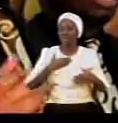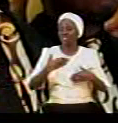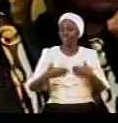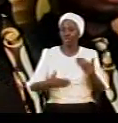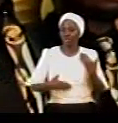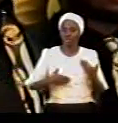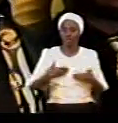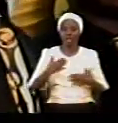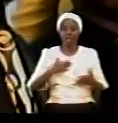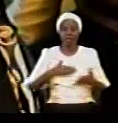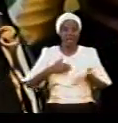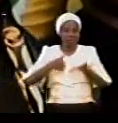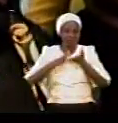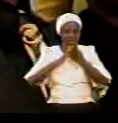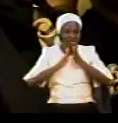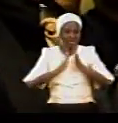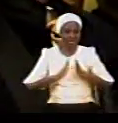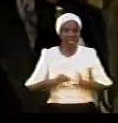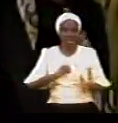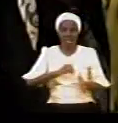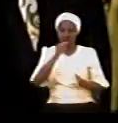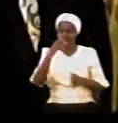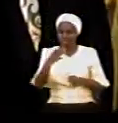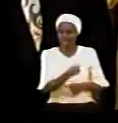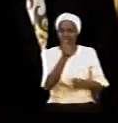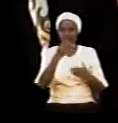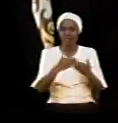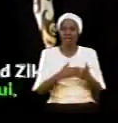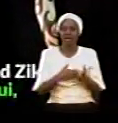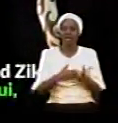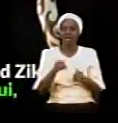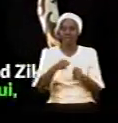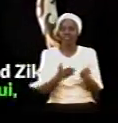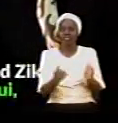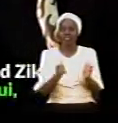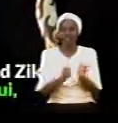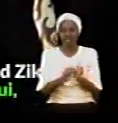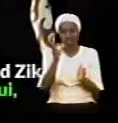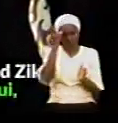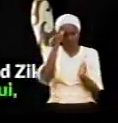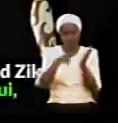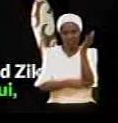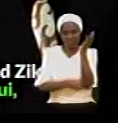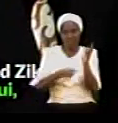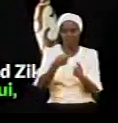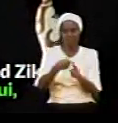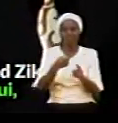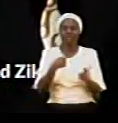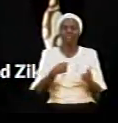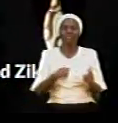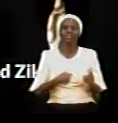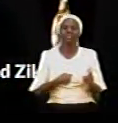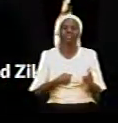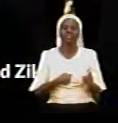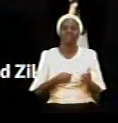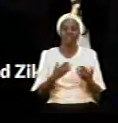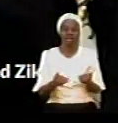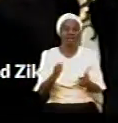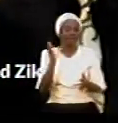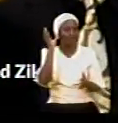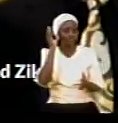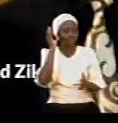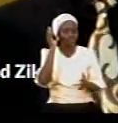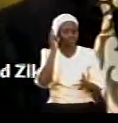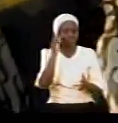back everything that the devil stole from me. Now listen, y'all. One day old King David came home to the city